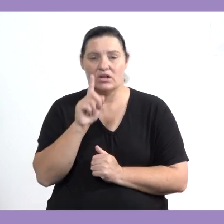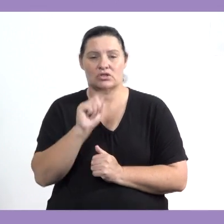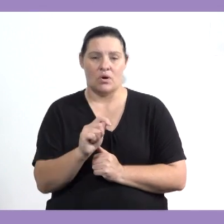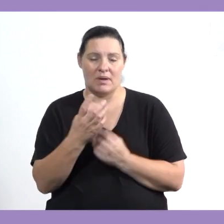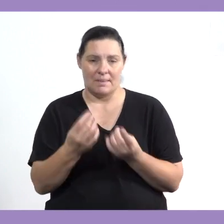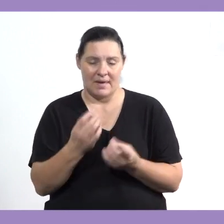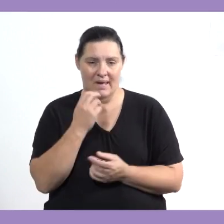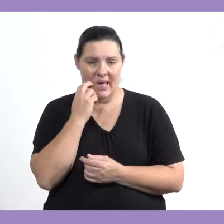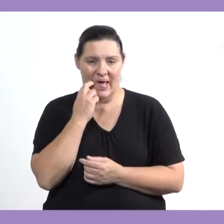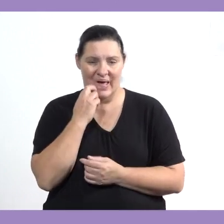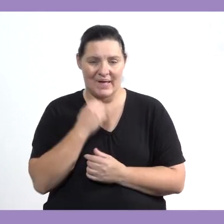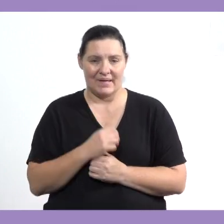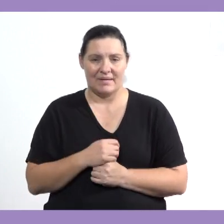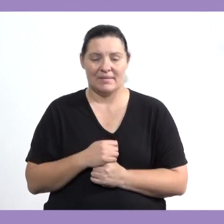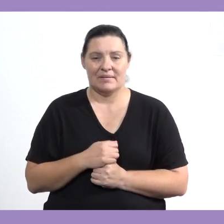the term number,